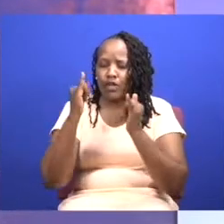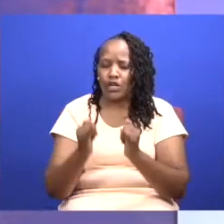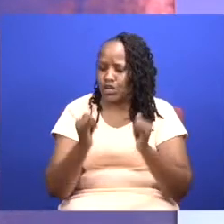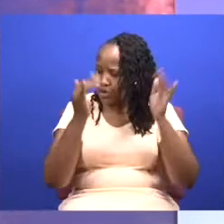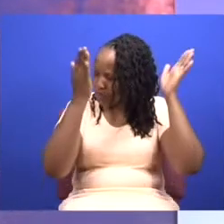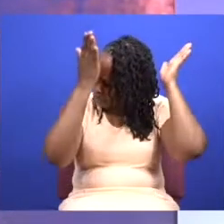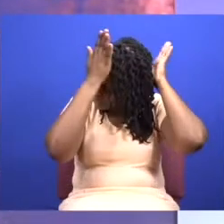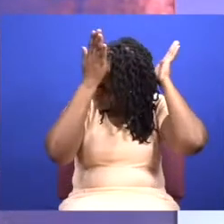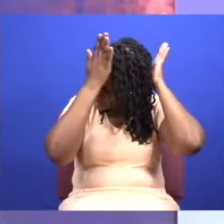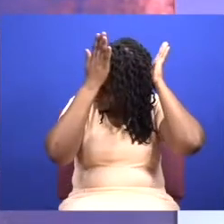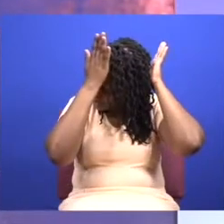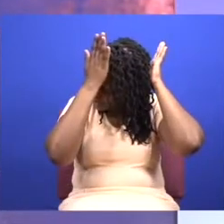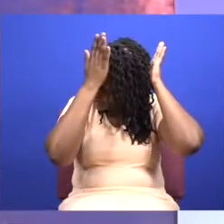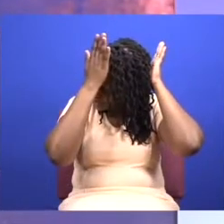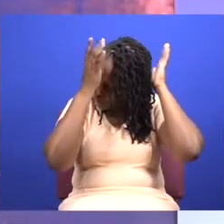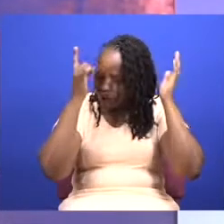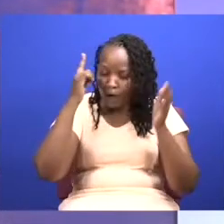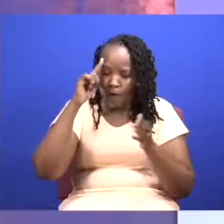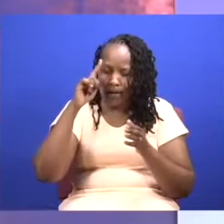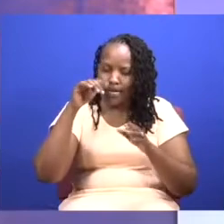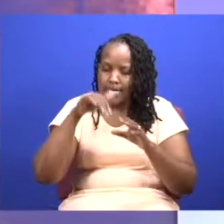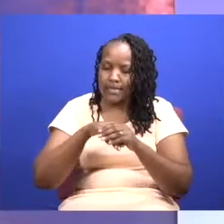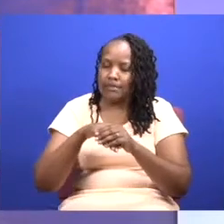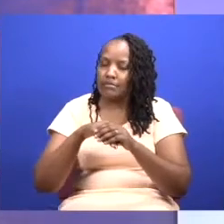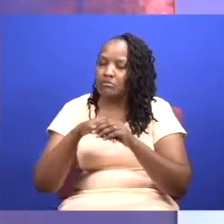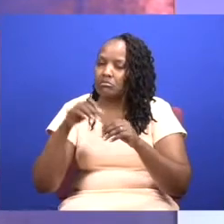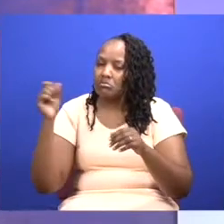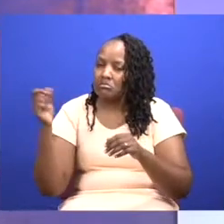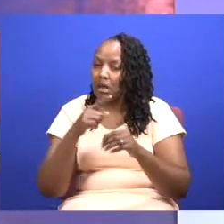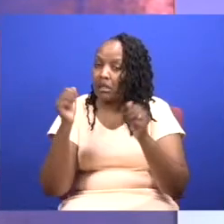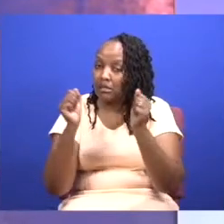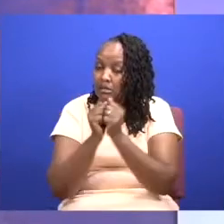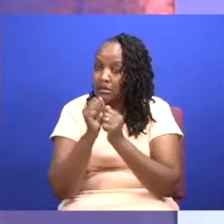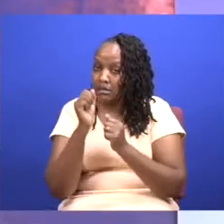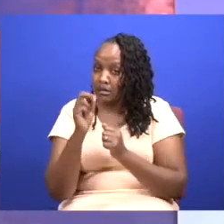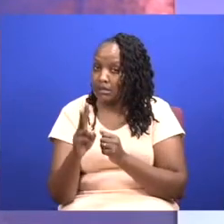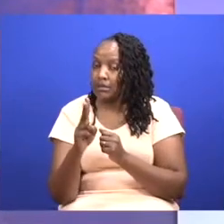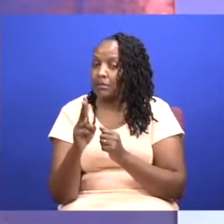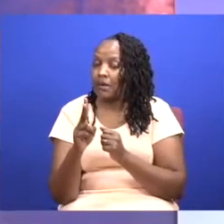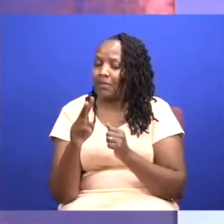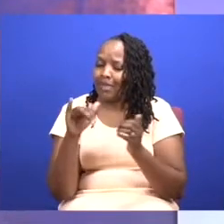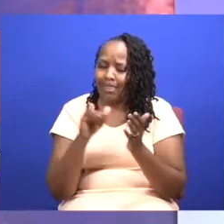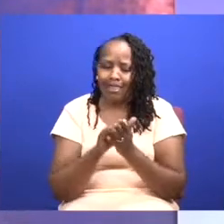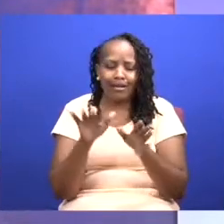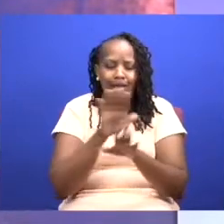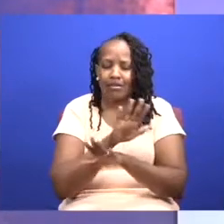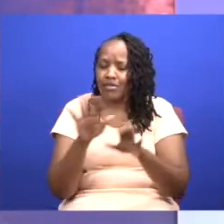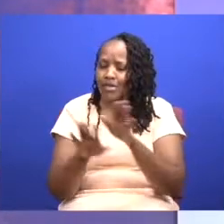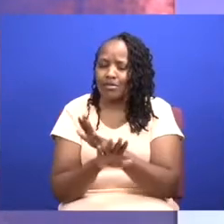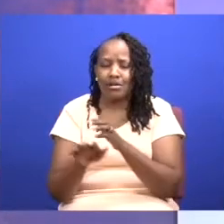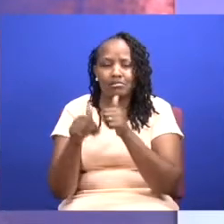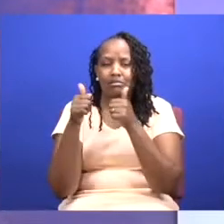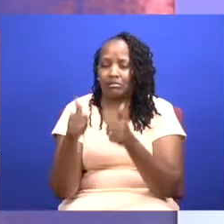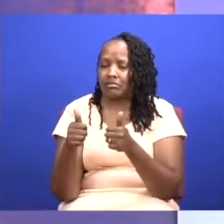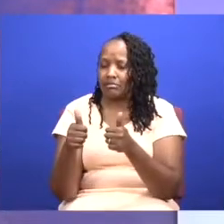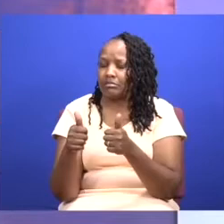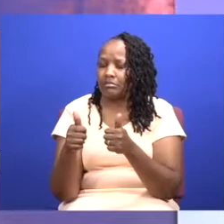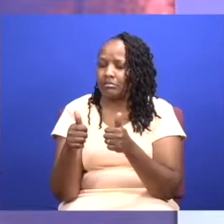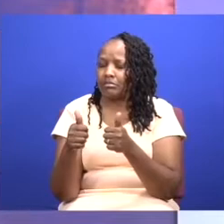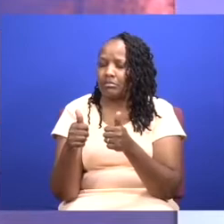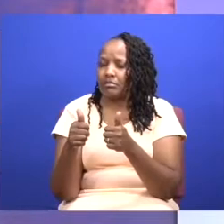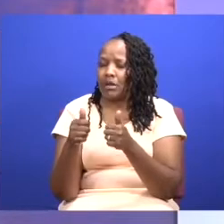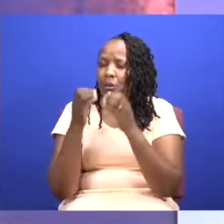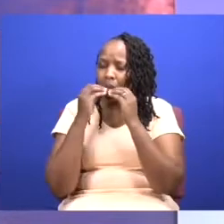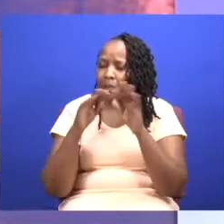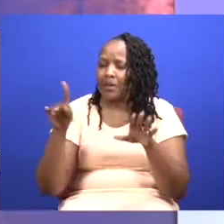bishop, planned for the December 5th, O God, that, Lord, it shall go well in the name of Jesus. We give you thanks, we give you praise, and we